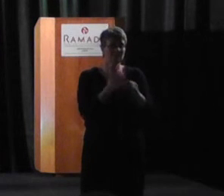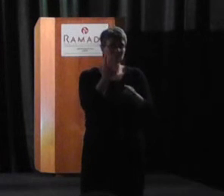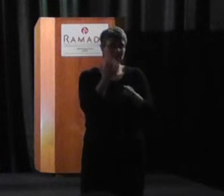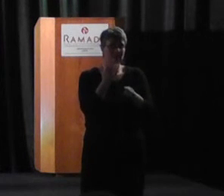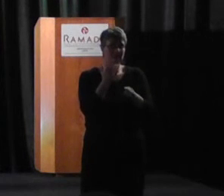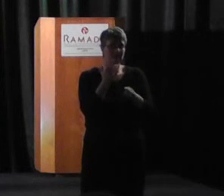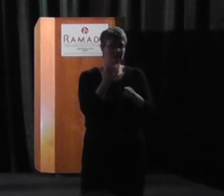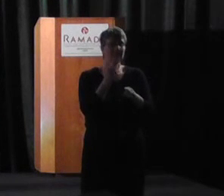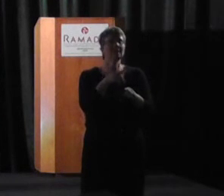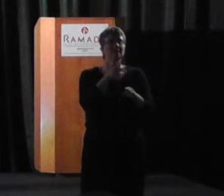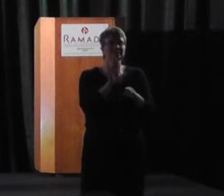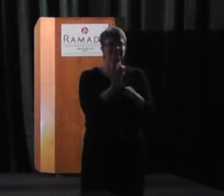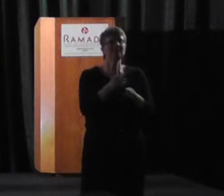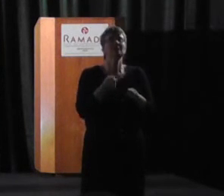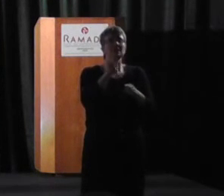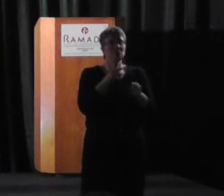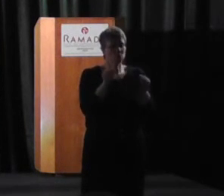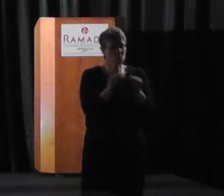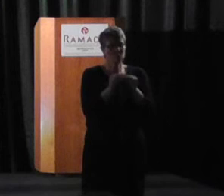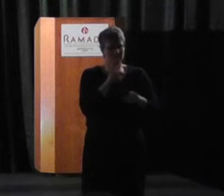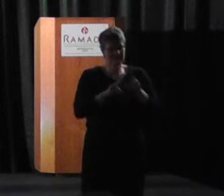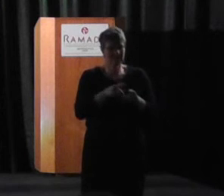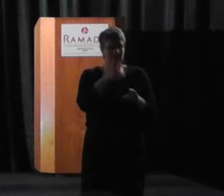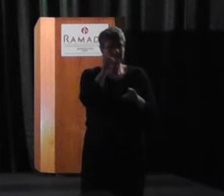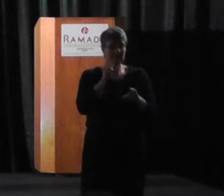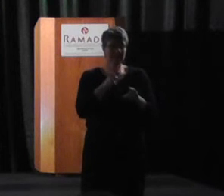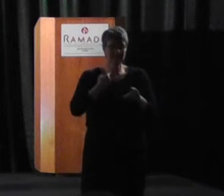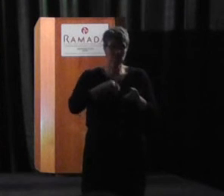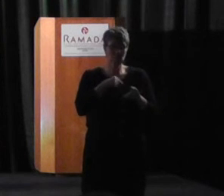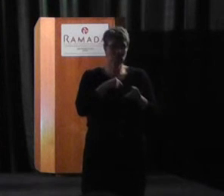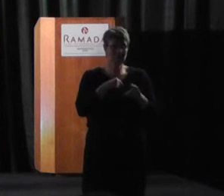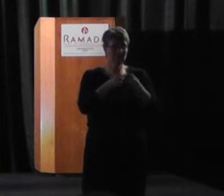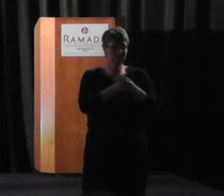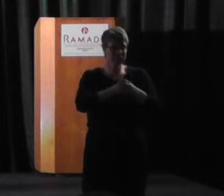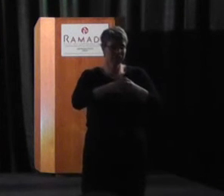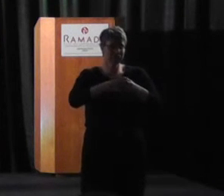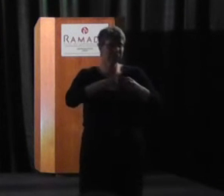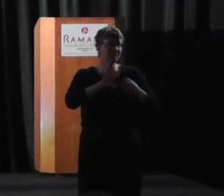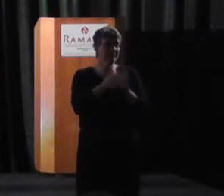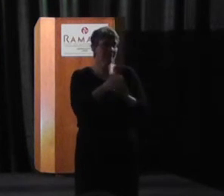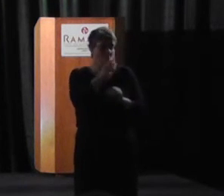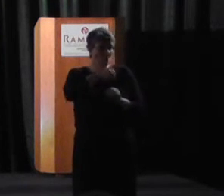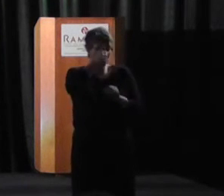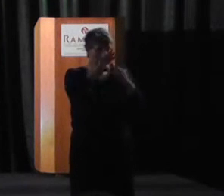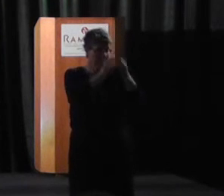young Canadian veterans, and the expectations of today's youth who have grown up in a culture of